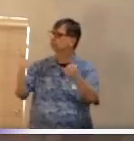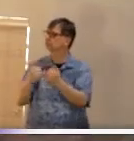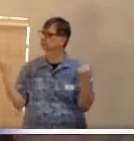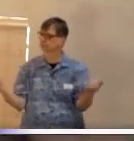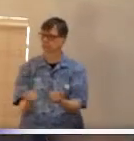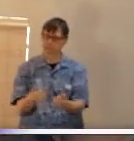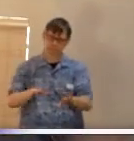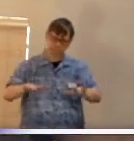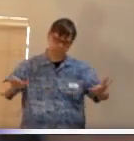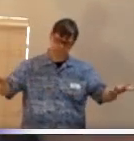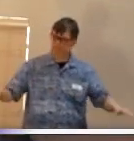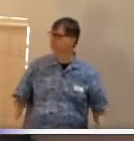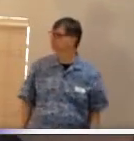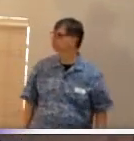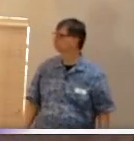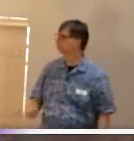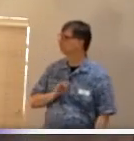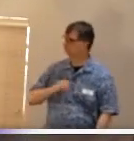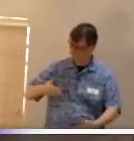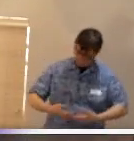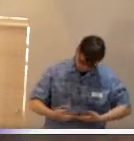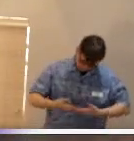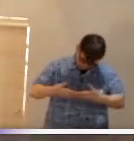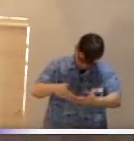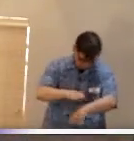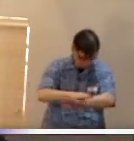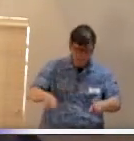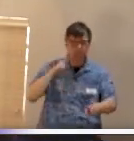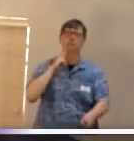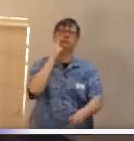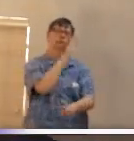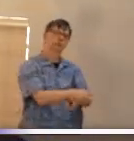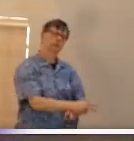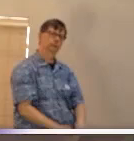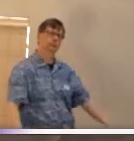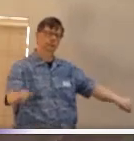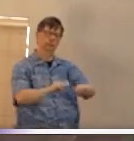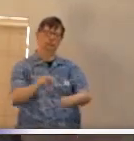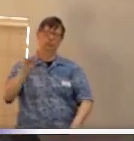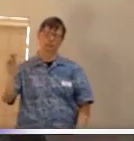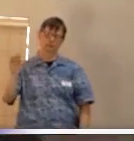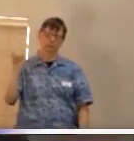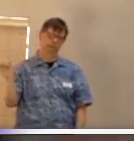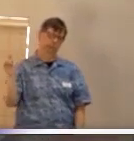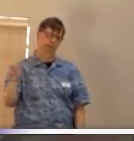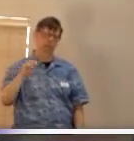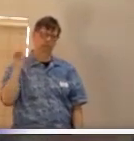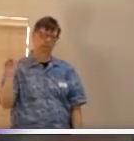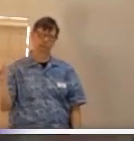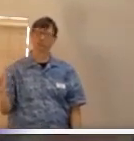of experiences. I was born with no name on February 10th, 1966 in Tachikawa,